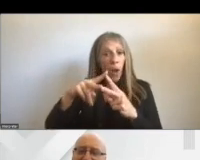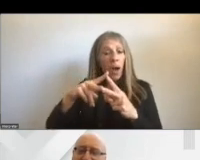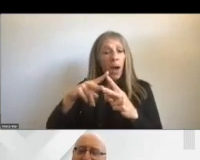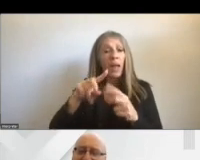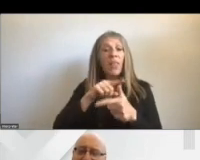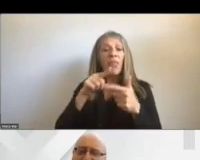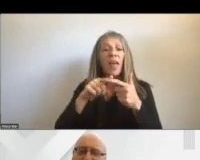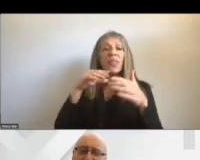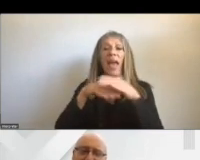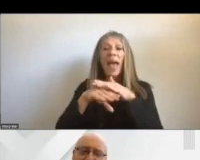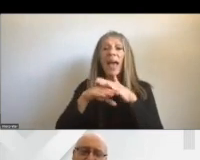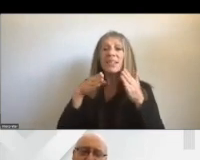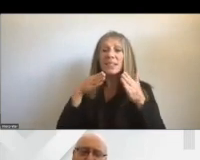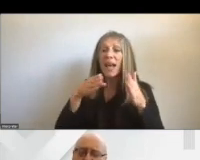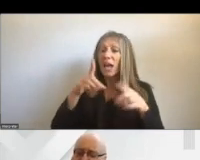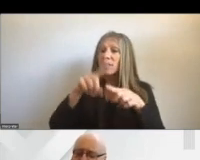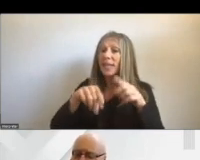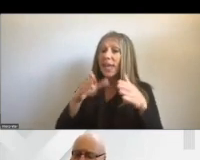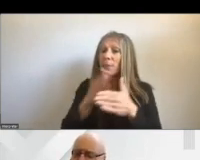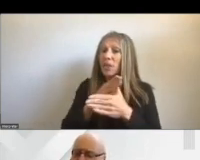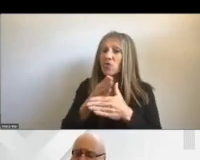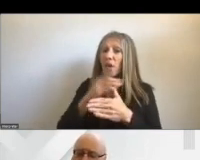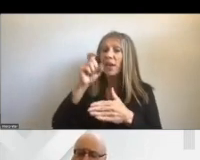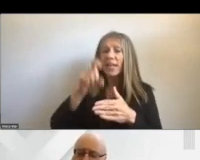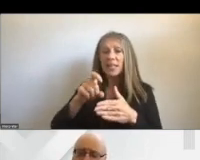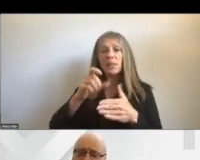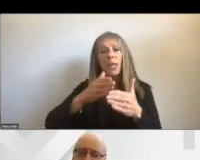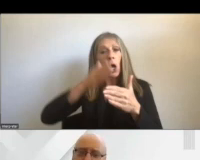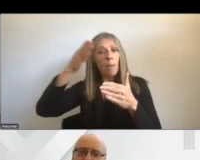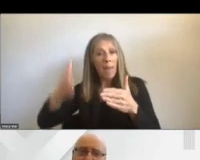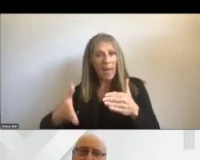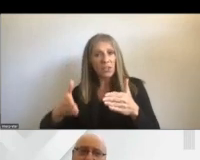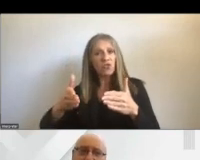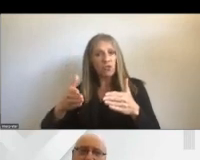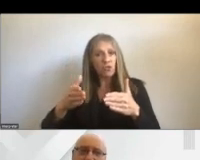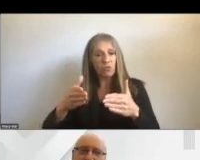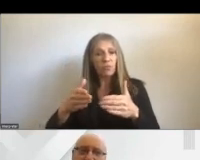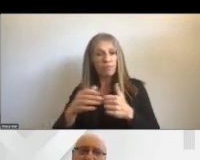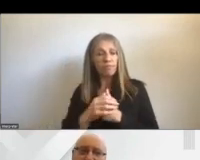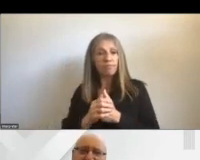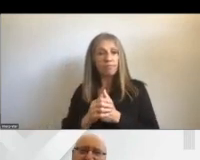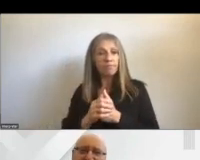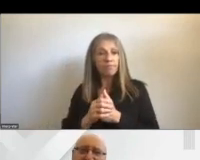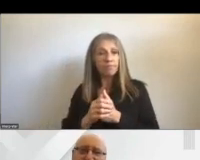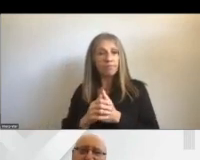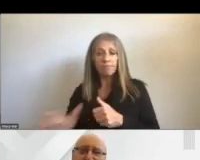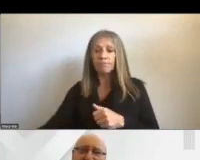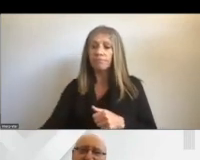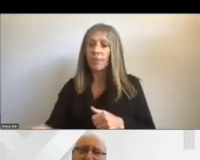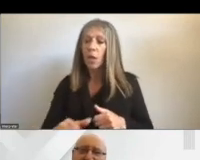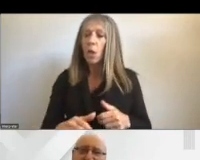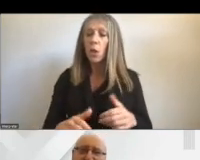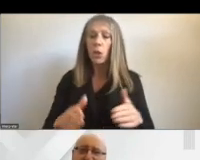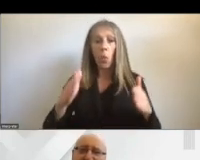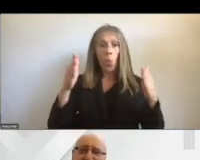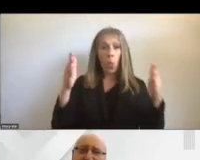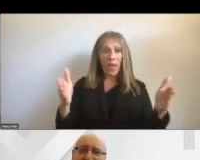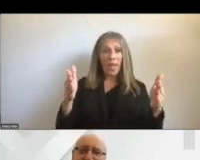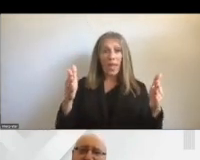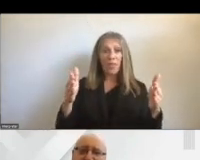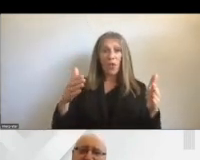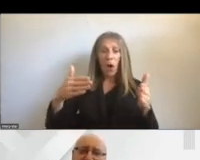traveled way. Now, there is an exception here. It says where parallel on-street parking spaces are altered, but